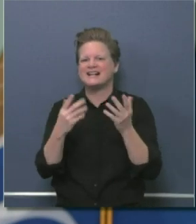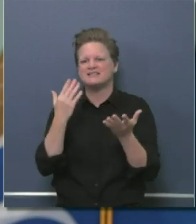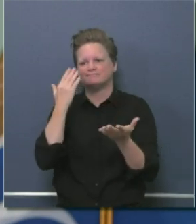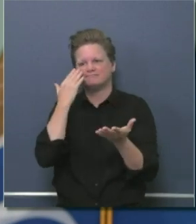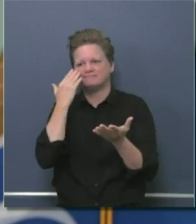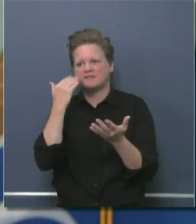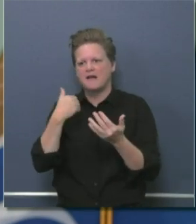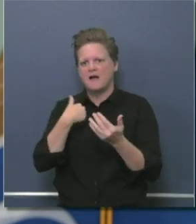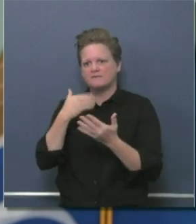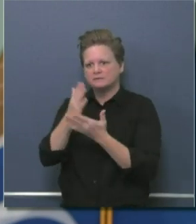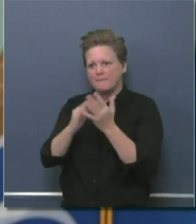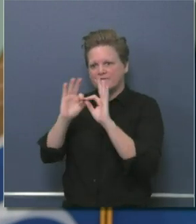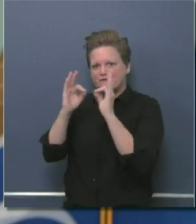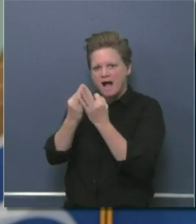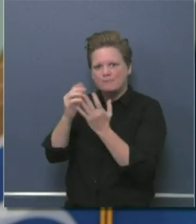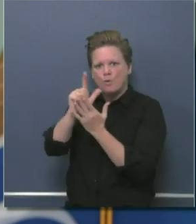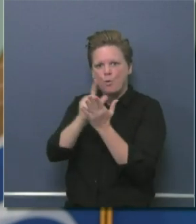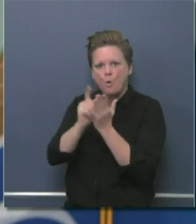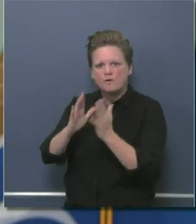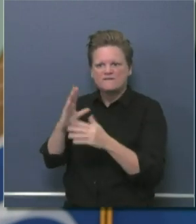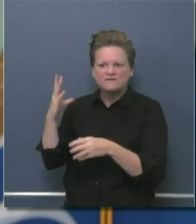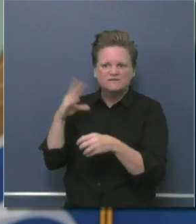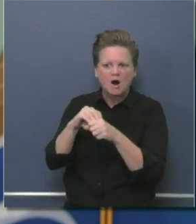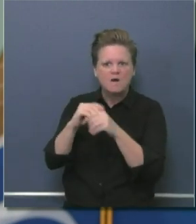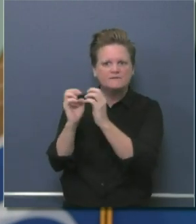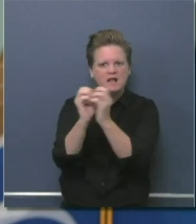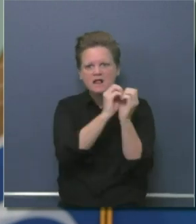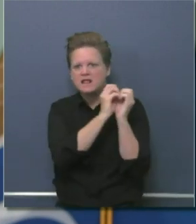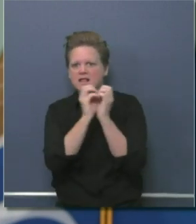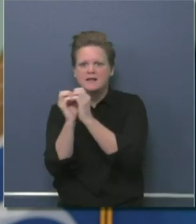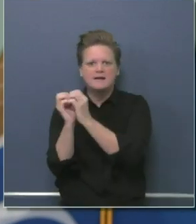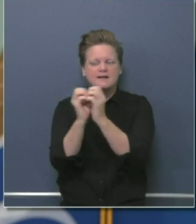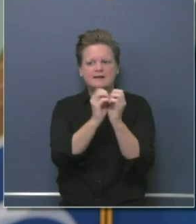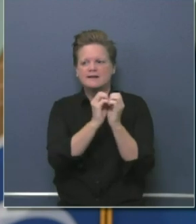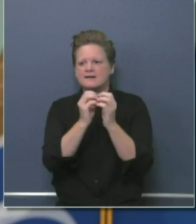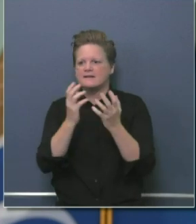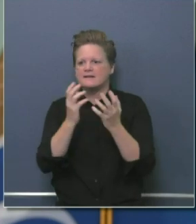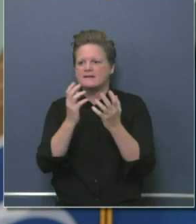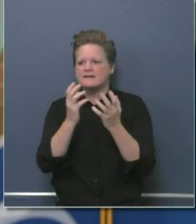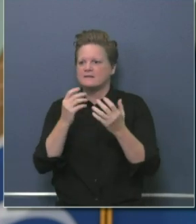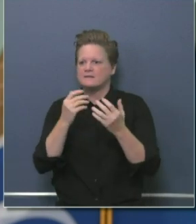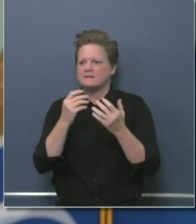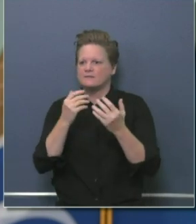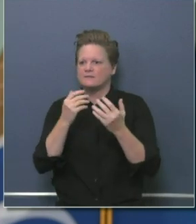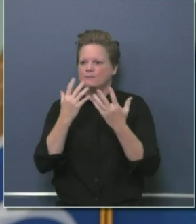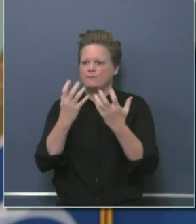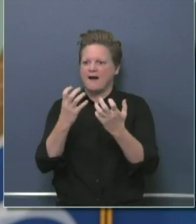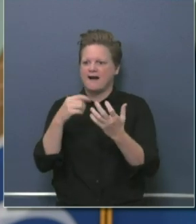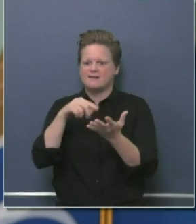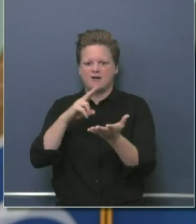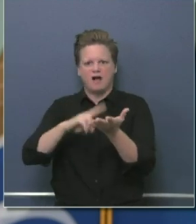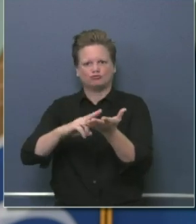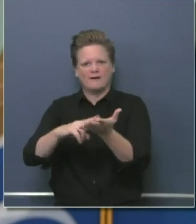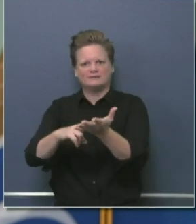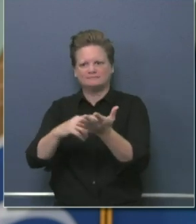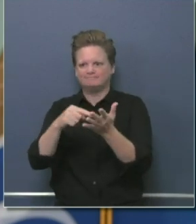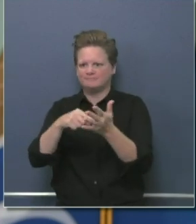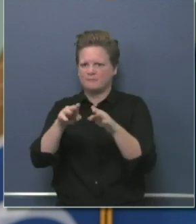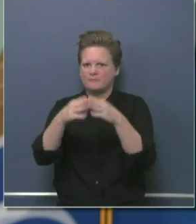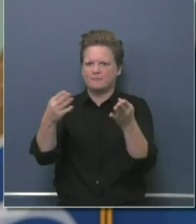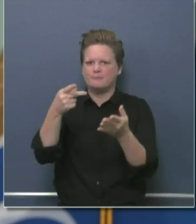get involved, redact things, et cetera. There's timing issues on all of this, and we just want make sure we